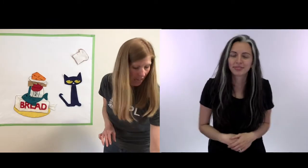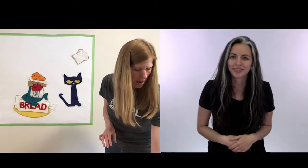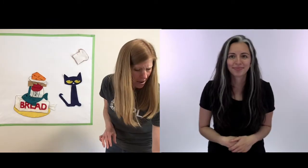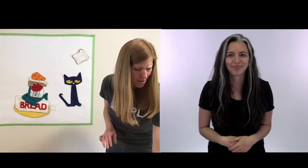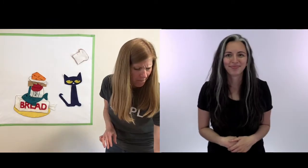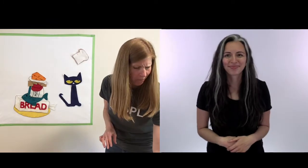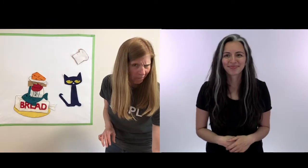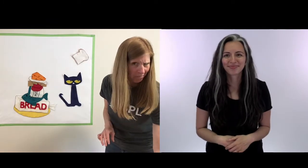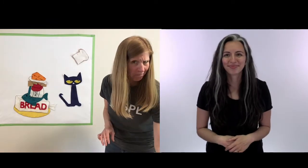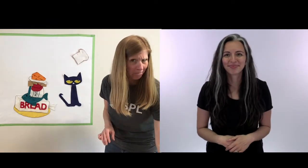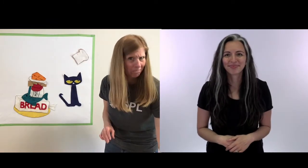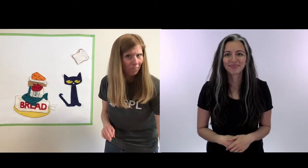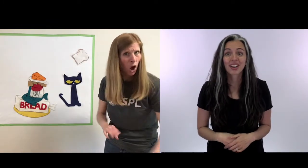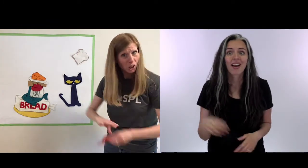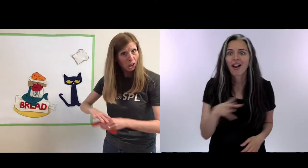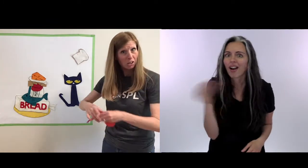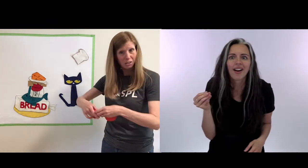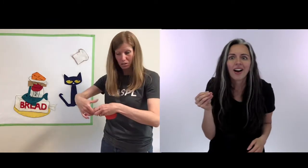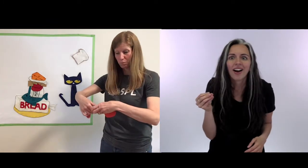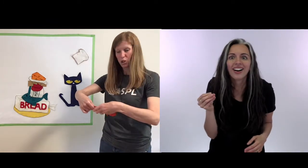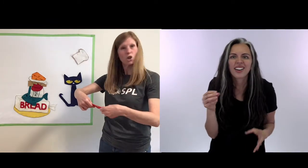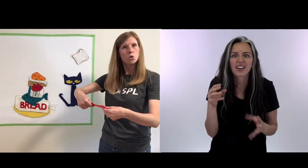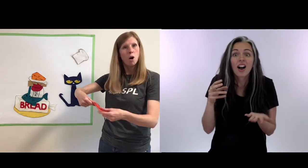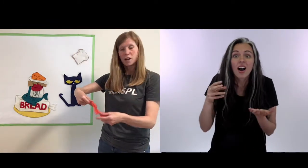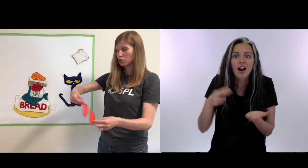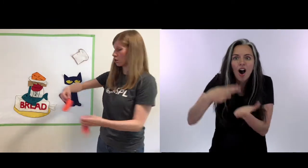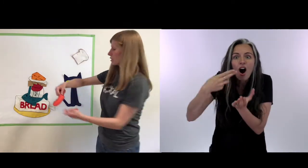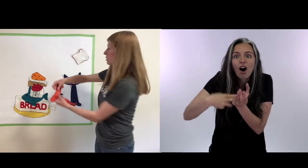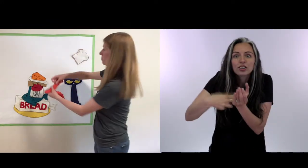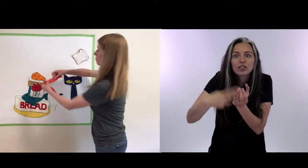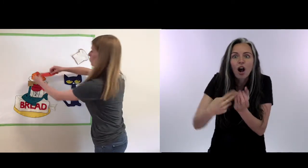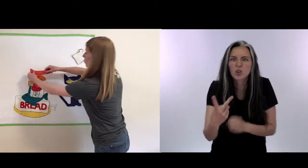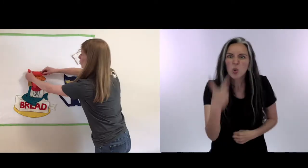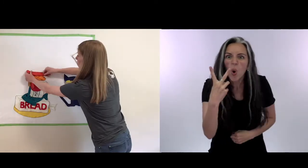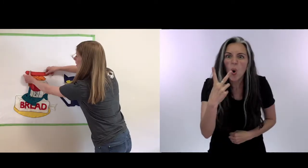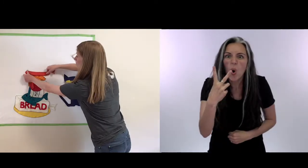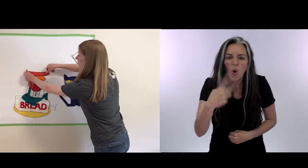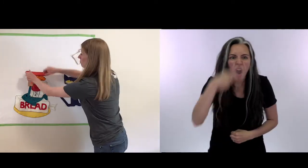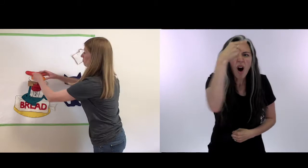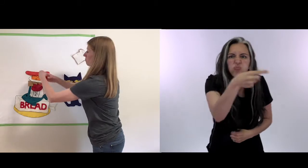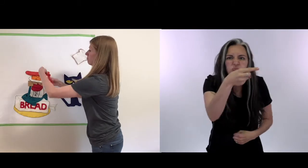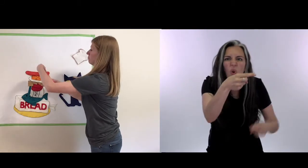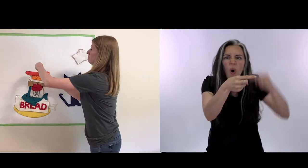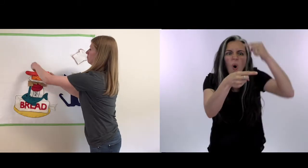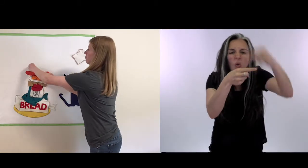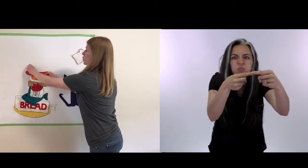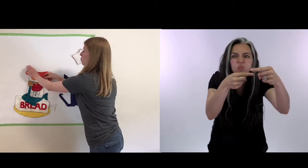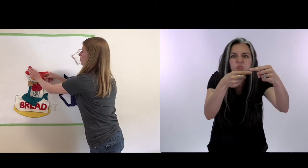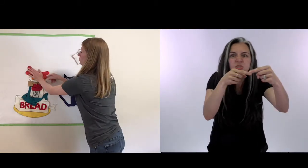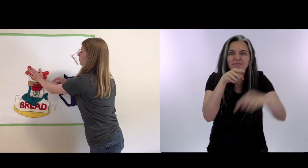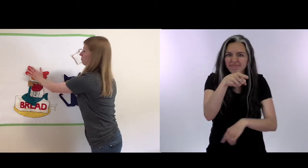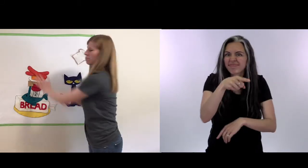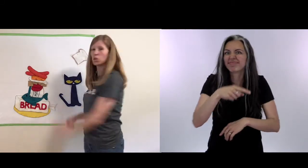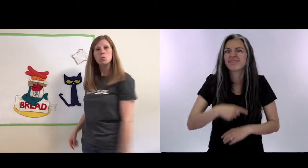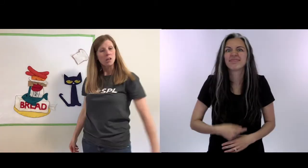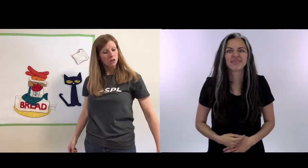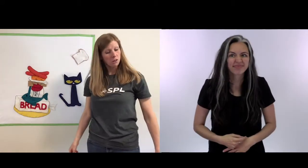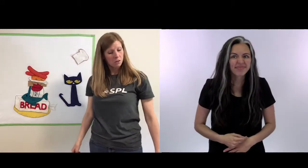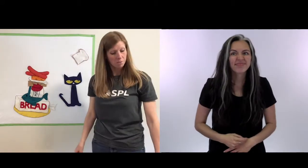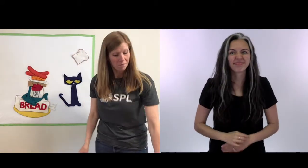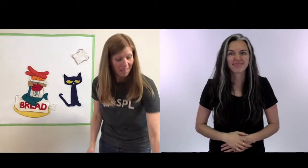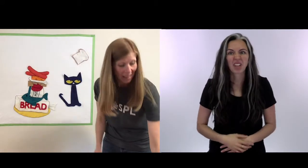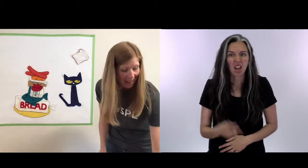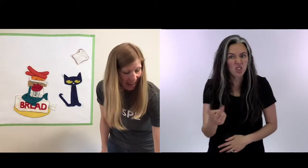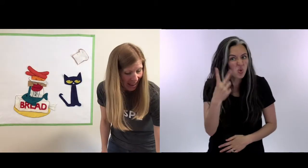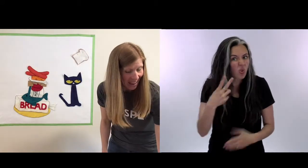and some hot dogs. 2 hot dogs. 1, 2 hot